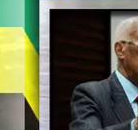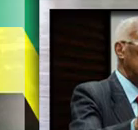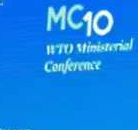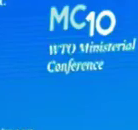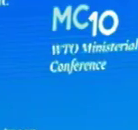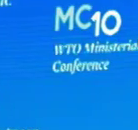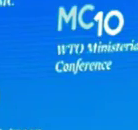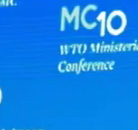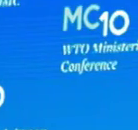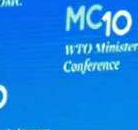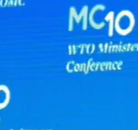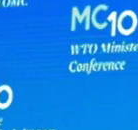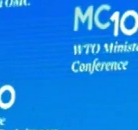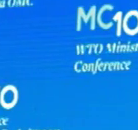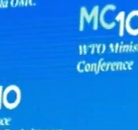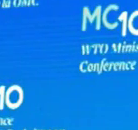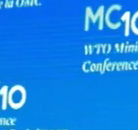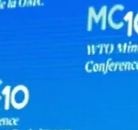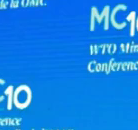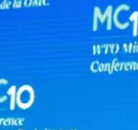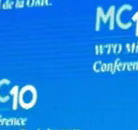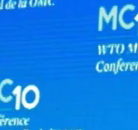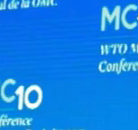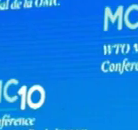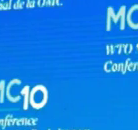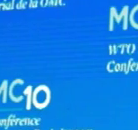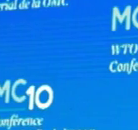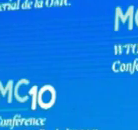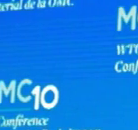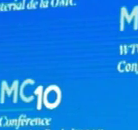trade. Of particular importance to Jamaica